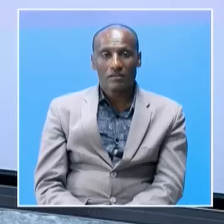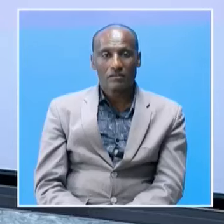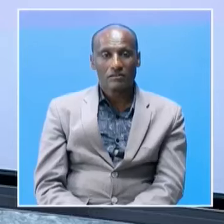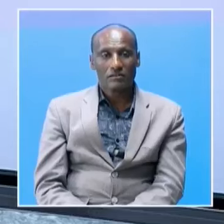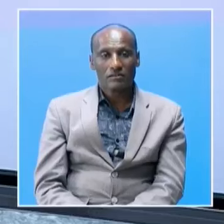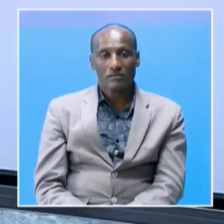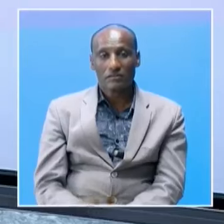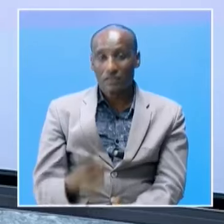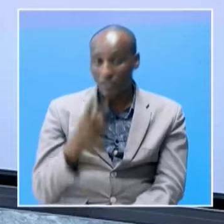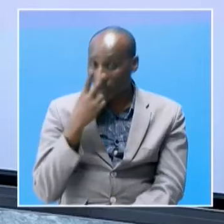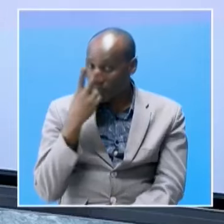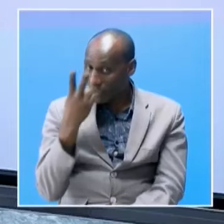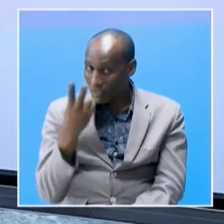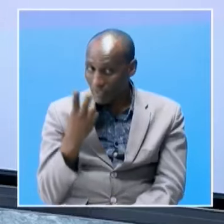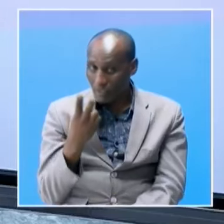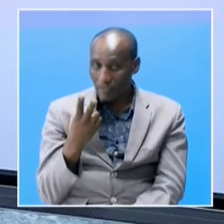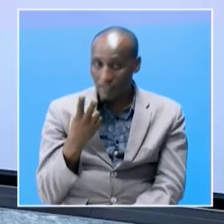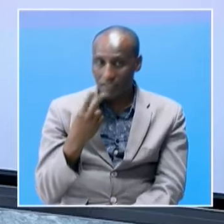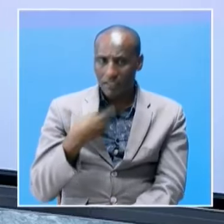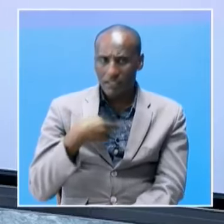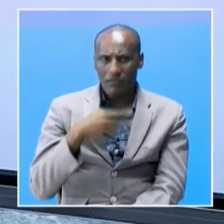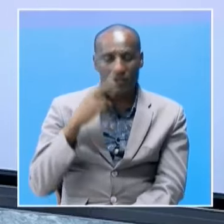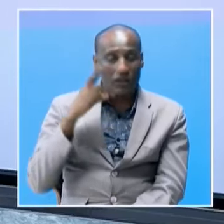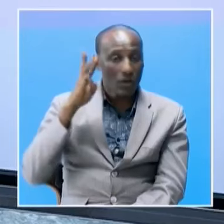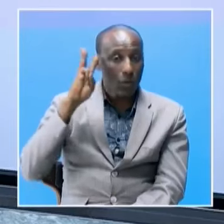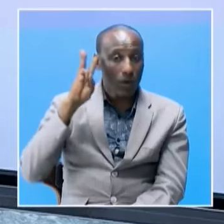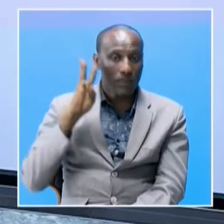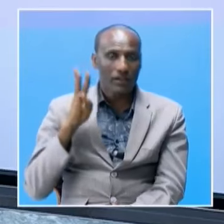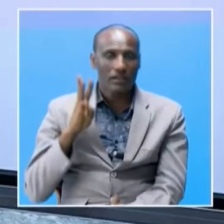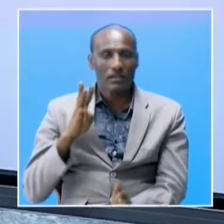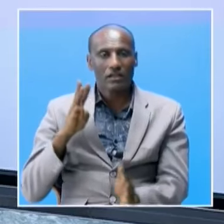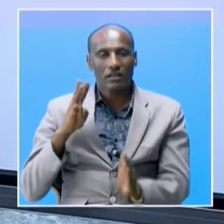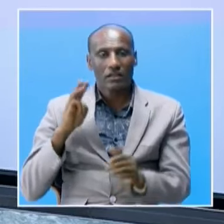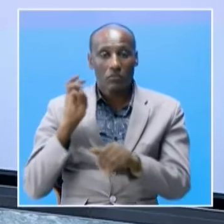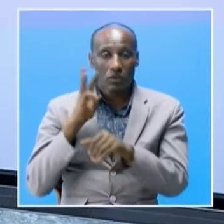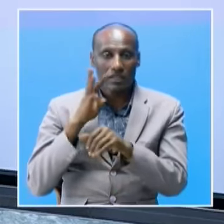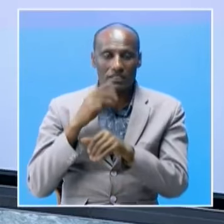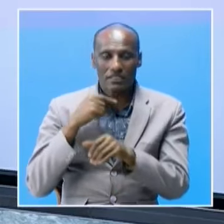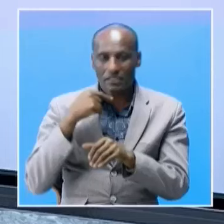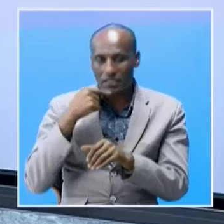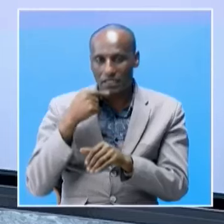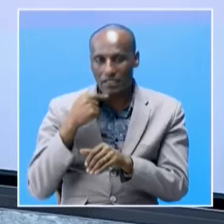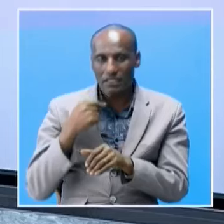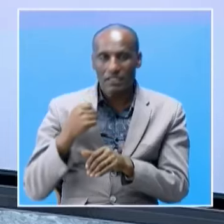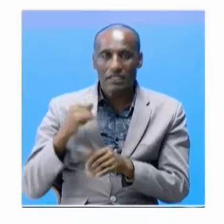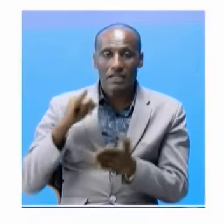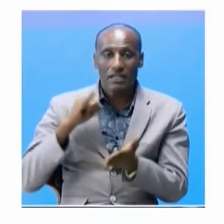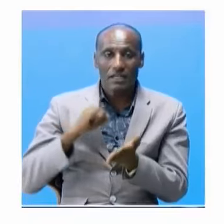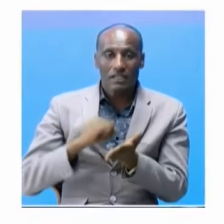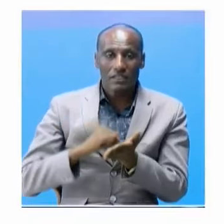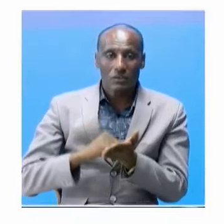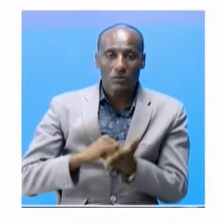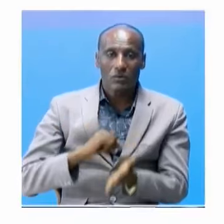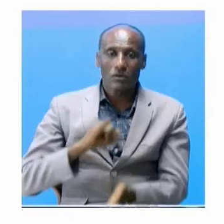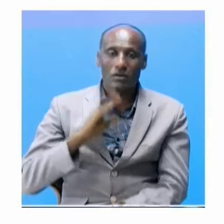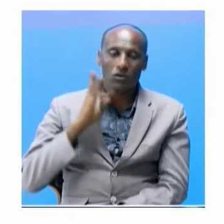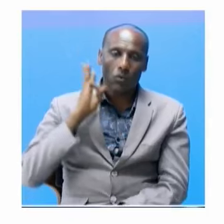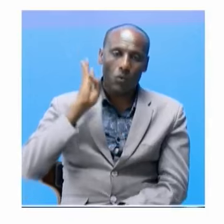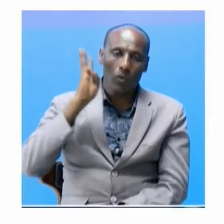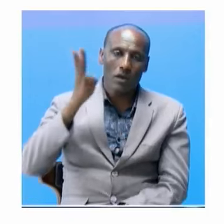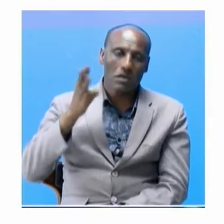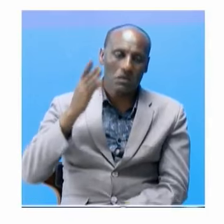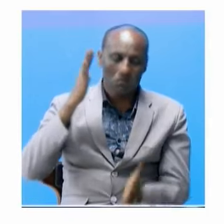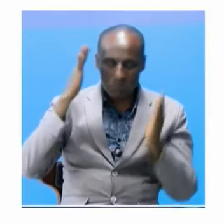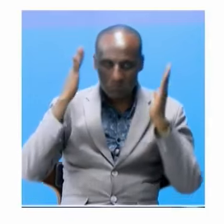now look, if the weatherman said it will rain, yes, what happened? It will rain.